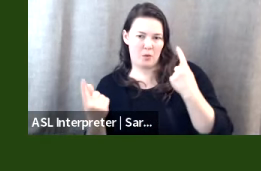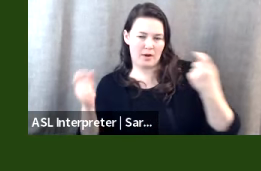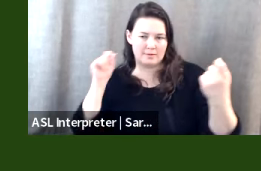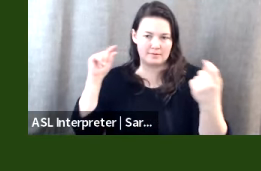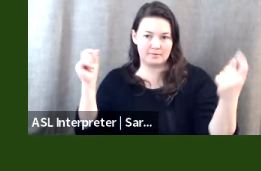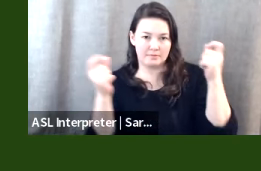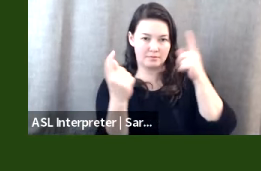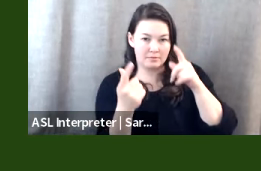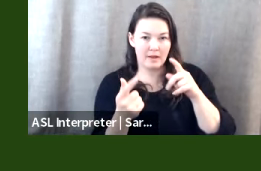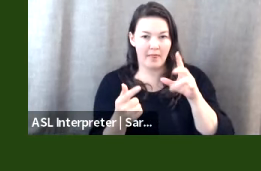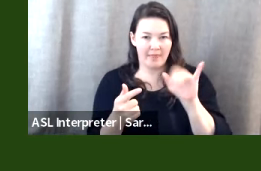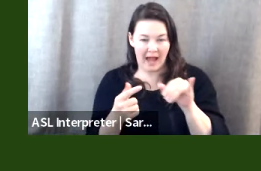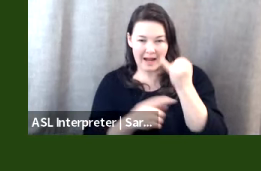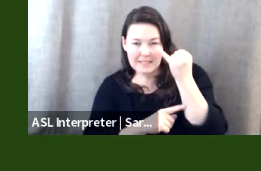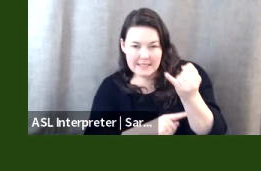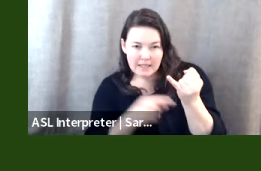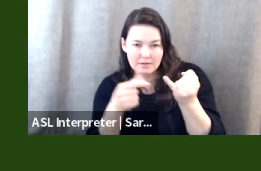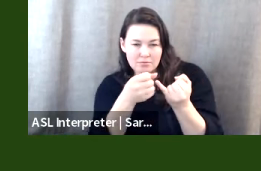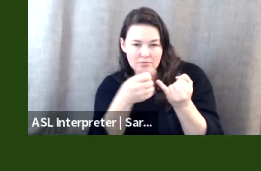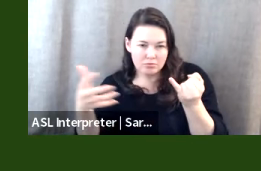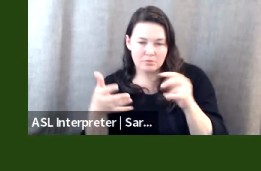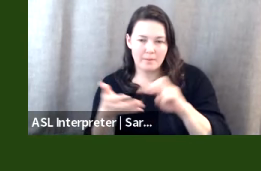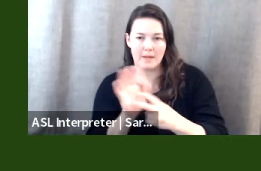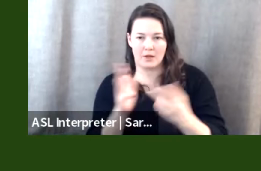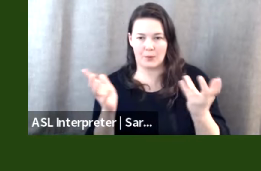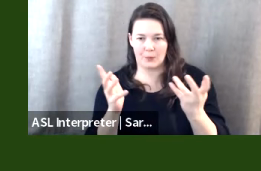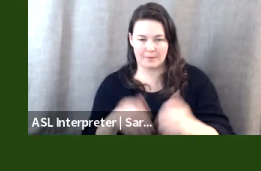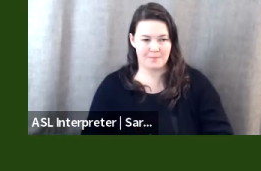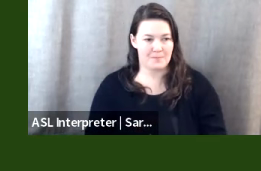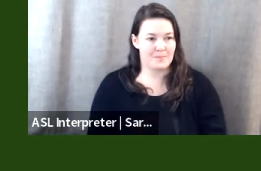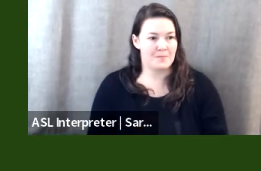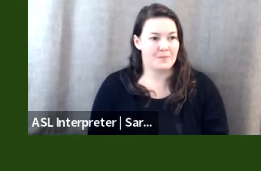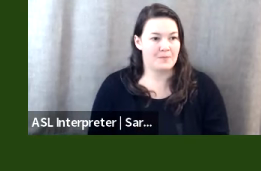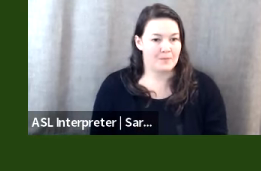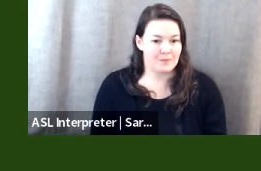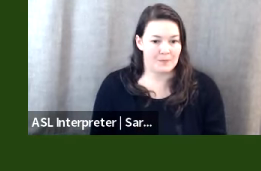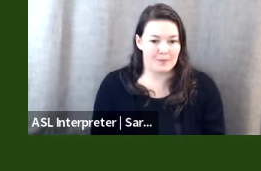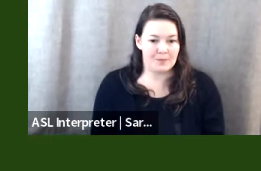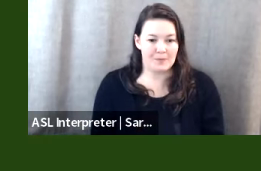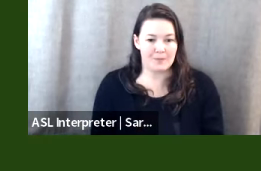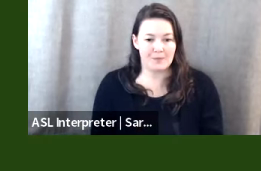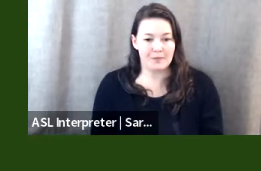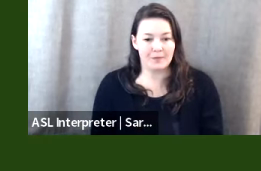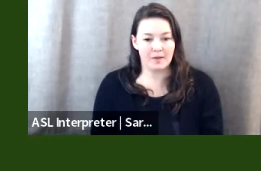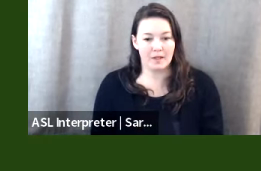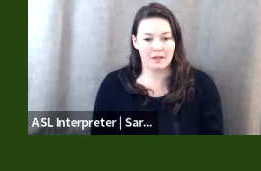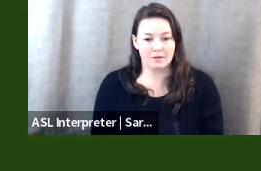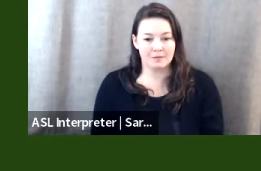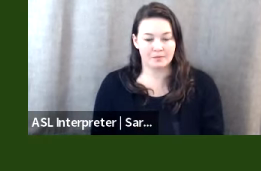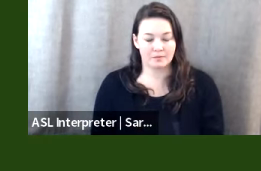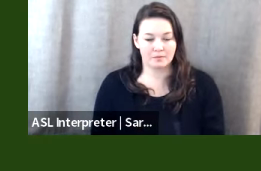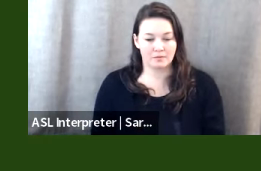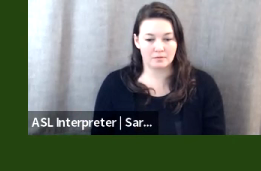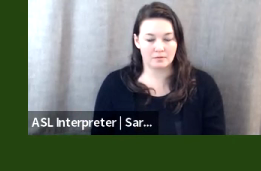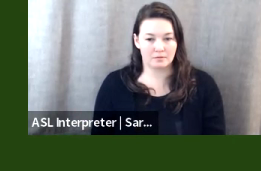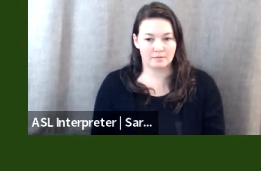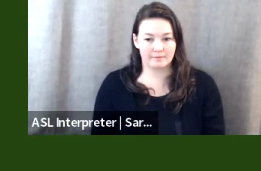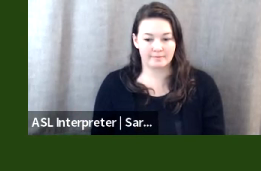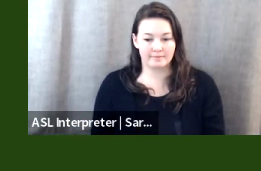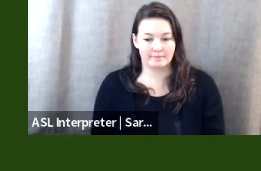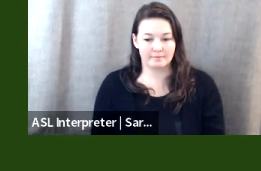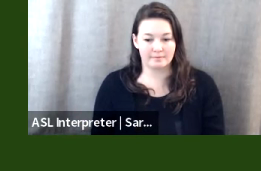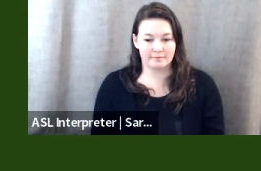y B, si agrega una idea, proporcione de un resumen breve pero claro para que las personas puedan